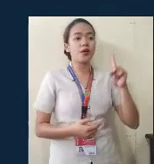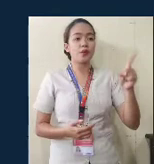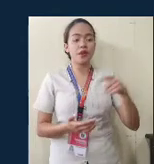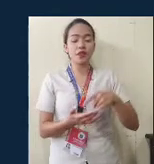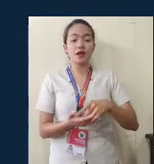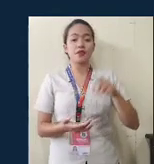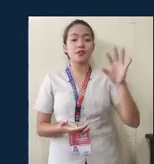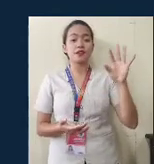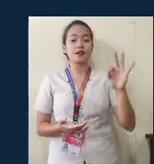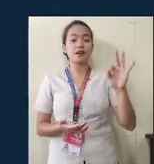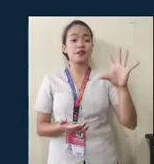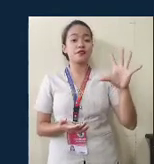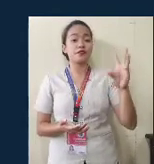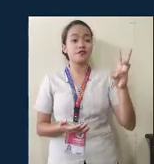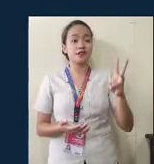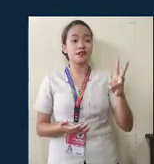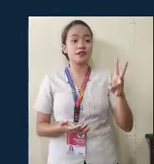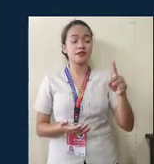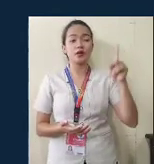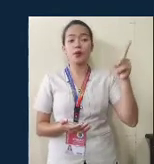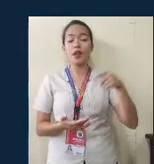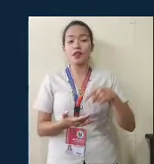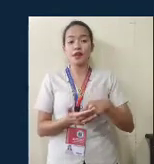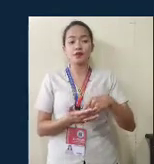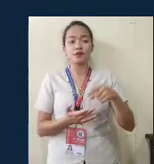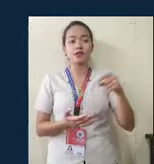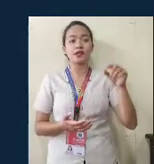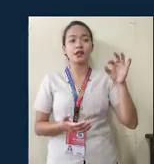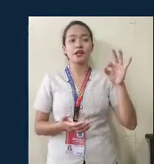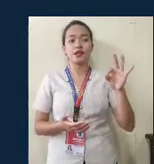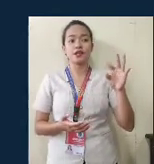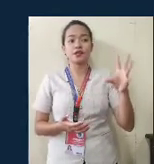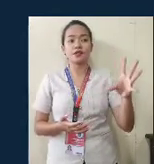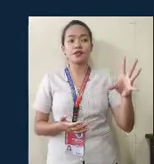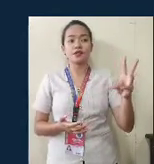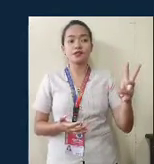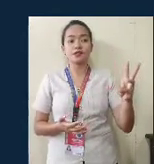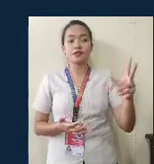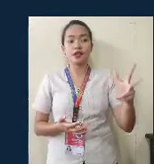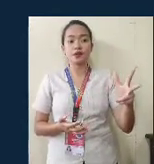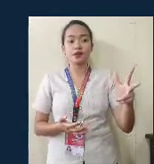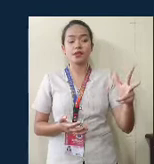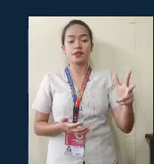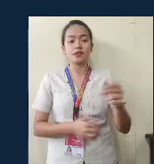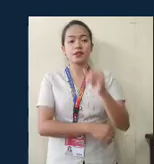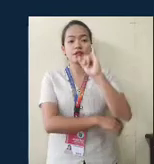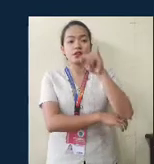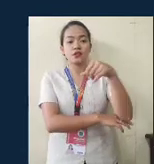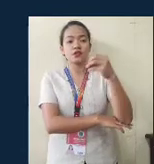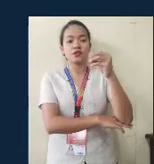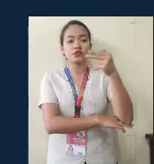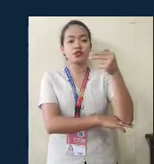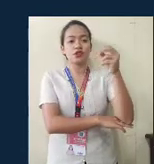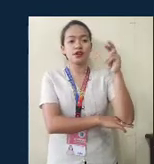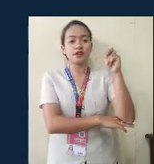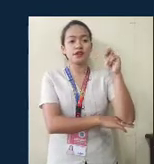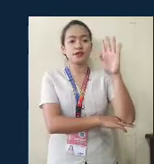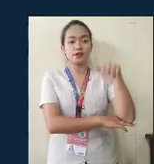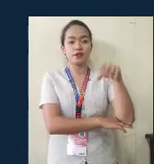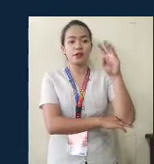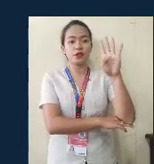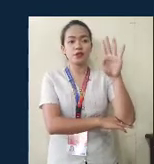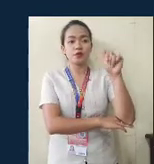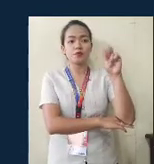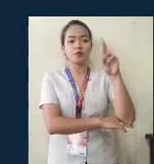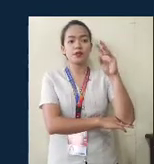Second generation, dated 1956 to 1963. John